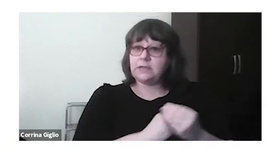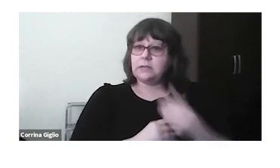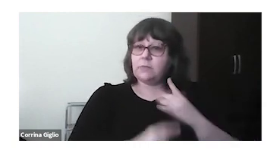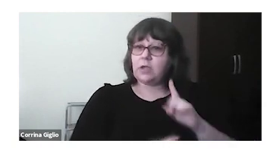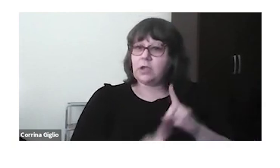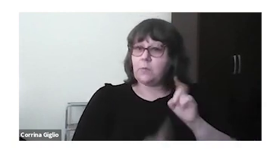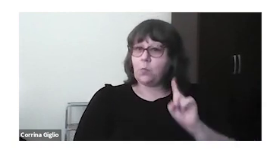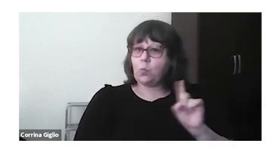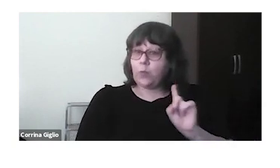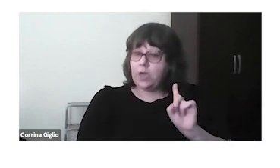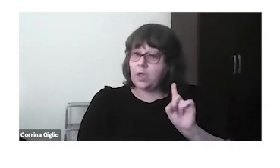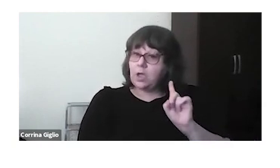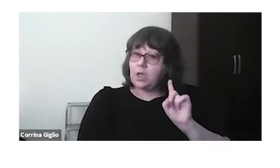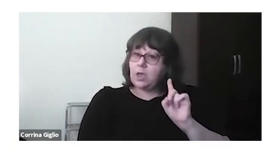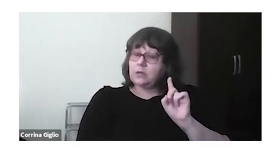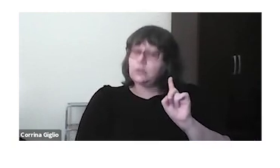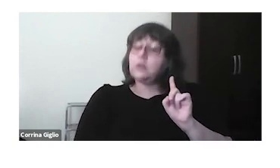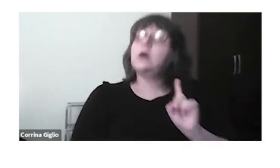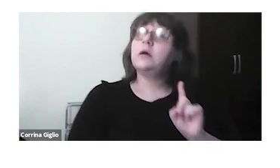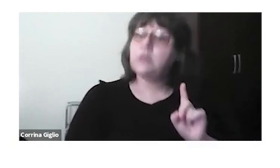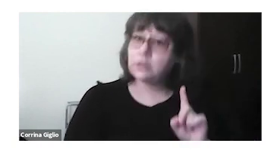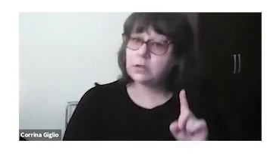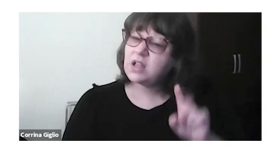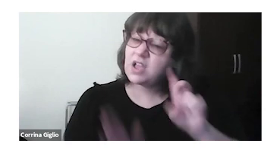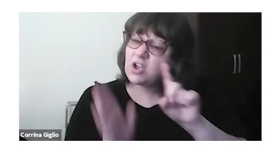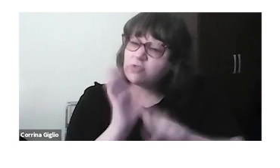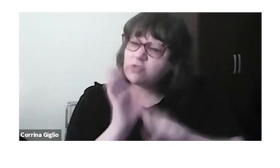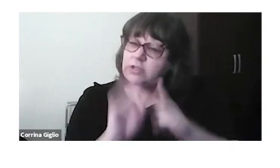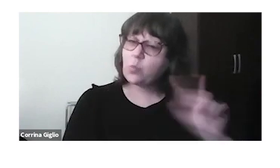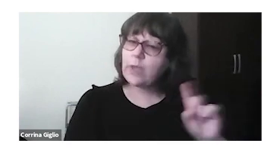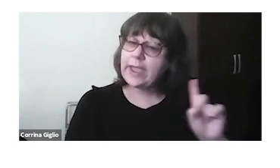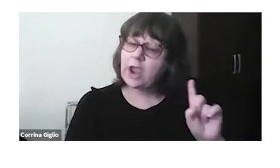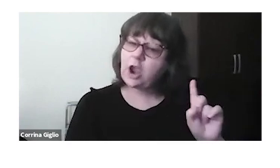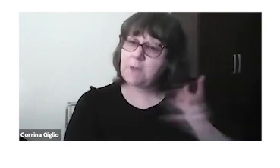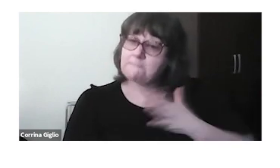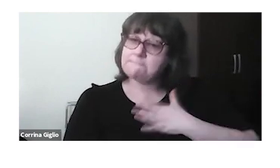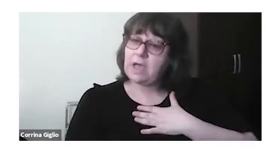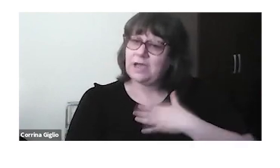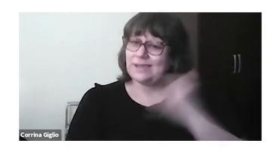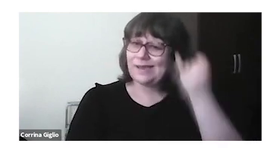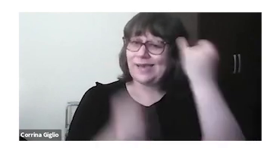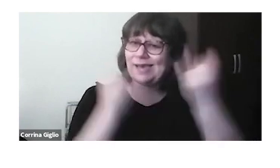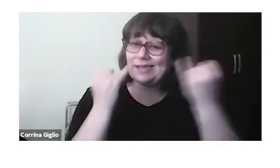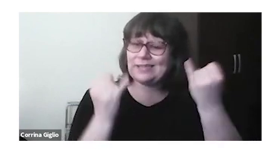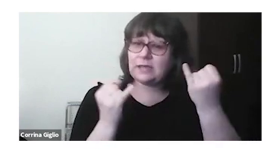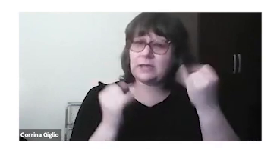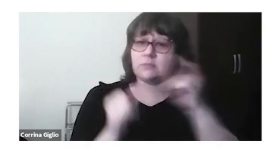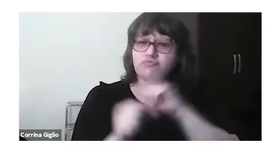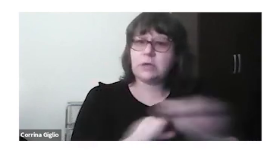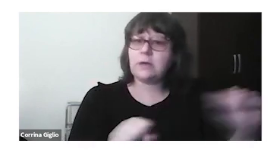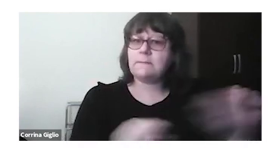and really doing research around where's your inspiration coming from to make sure that it doesn't actually have roots in